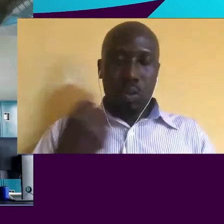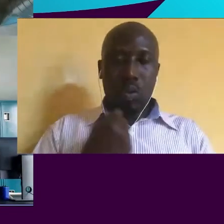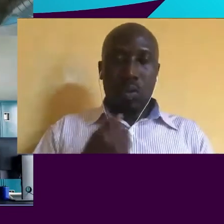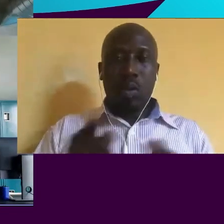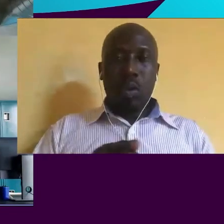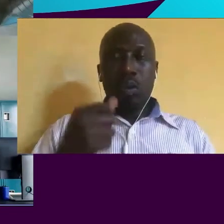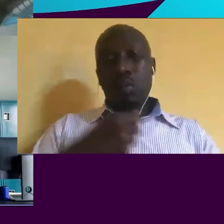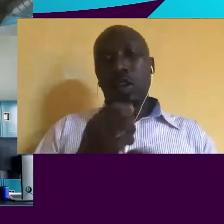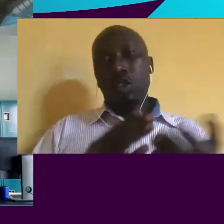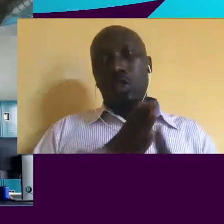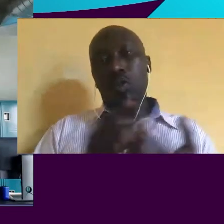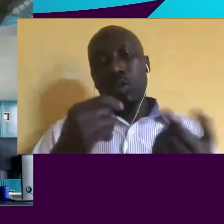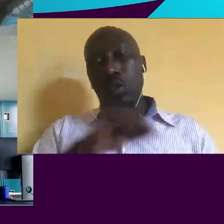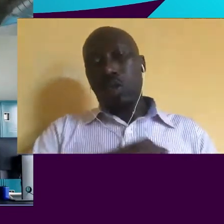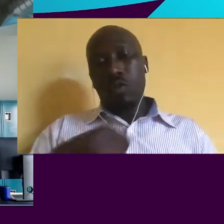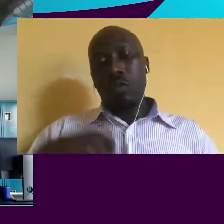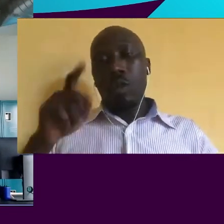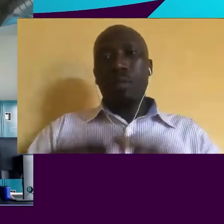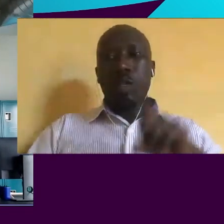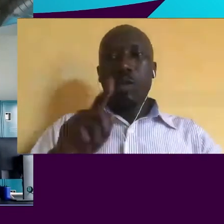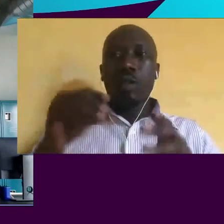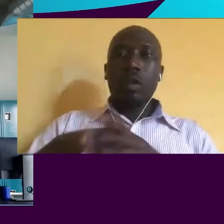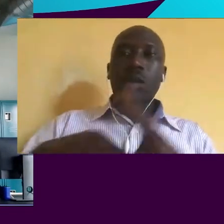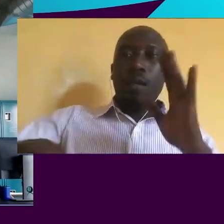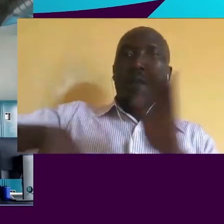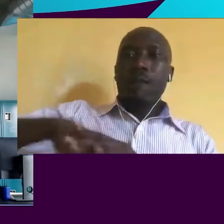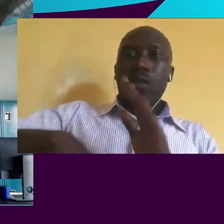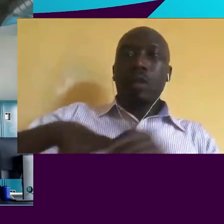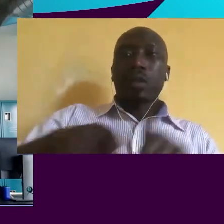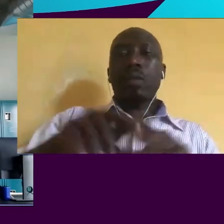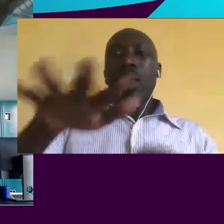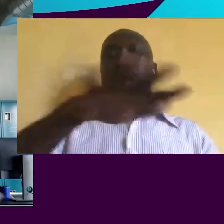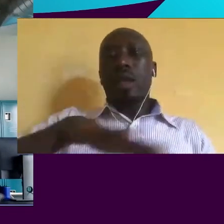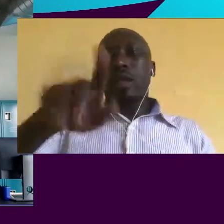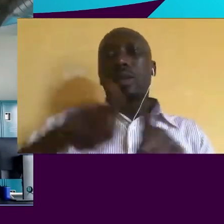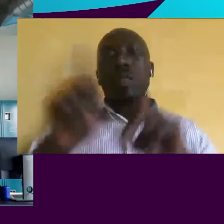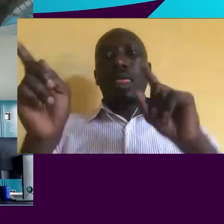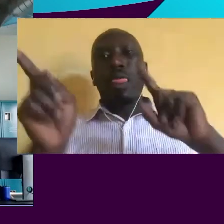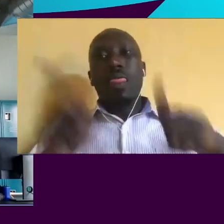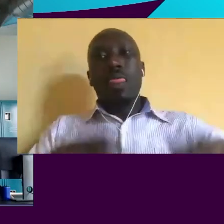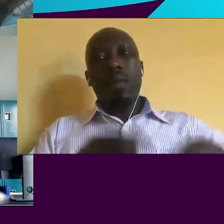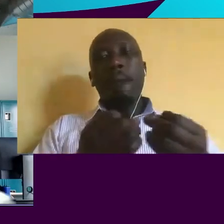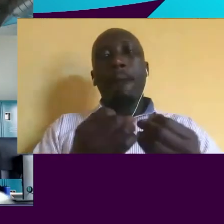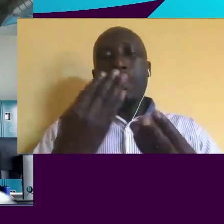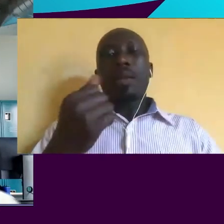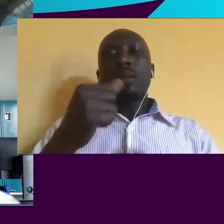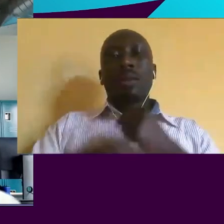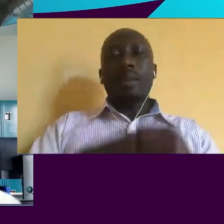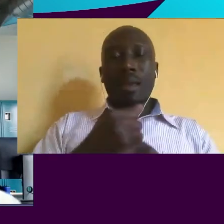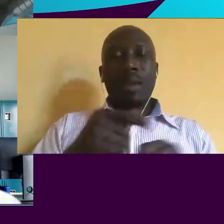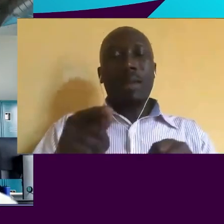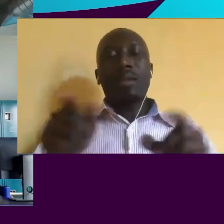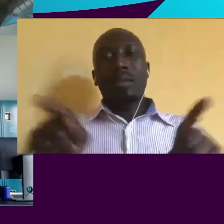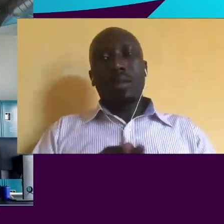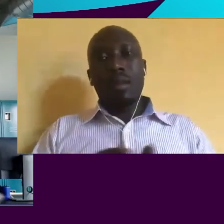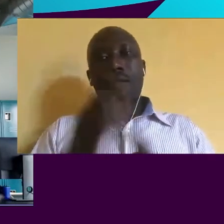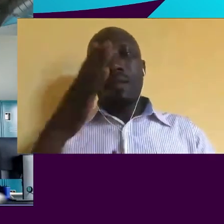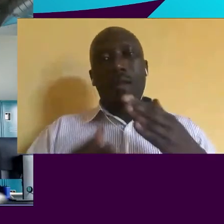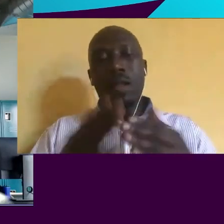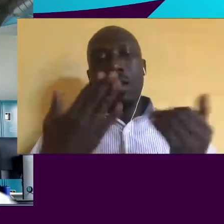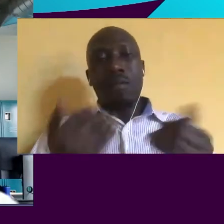women participation in football, which is an area that has been neglected for so long, finally gets the due